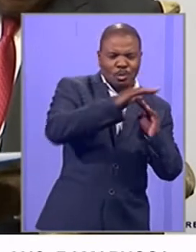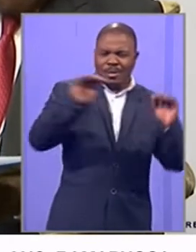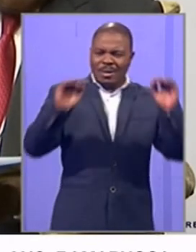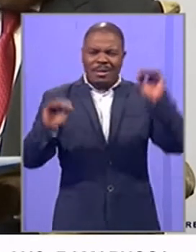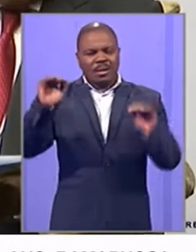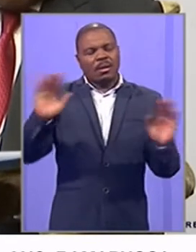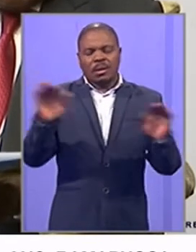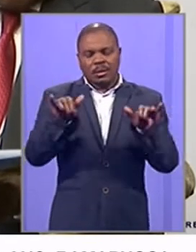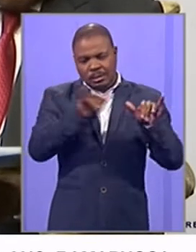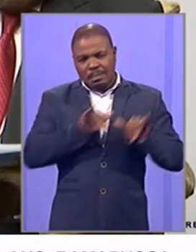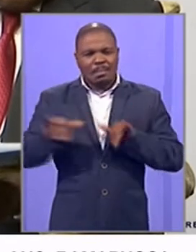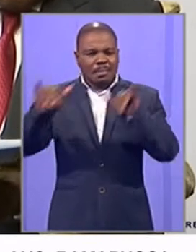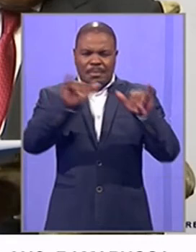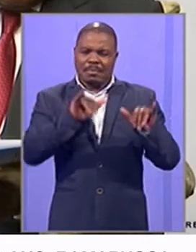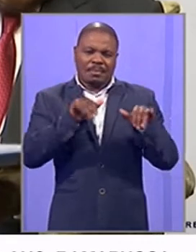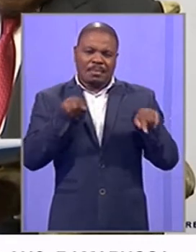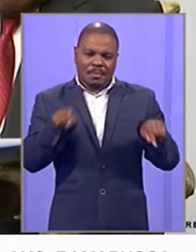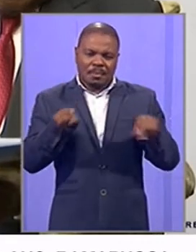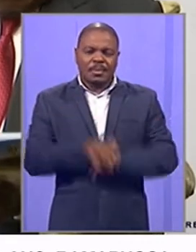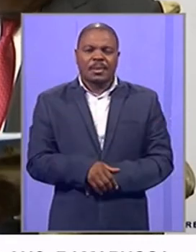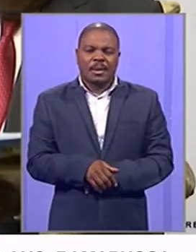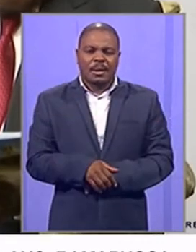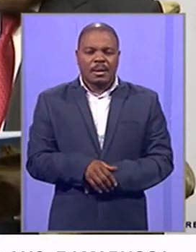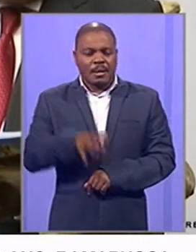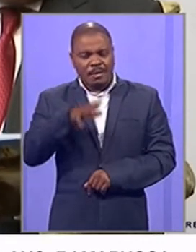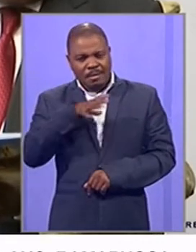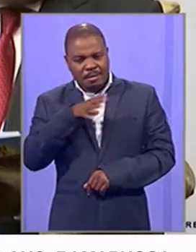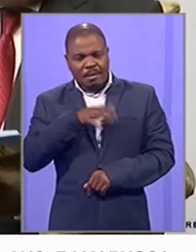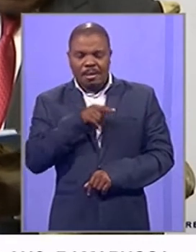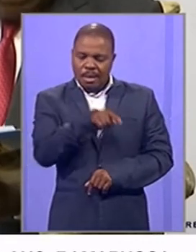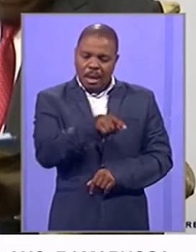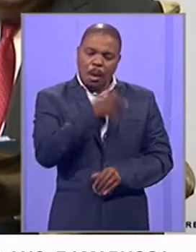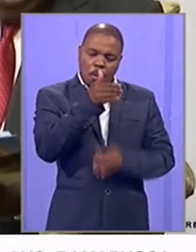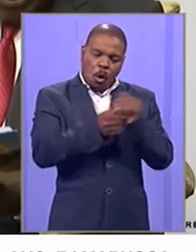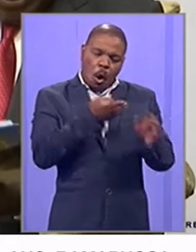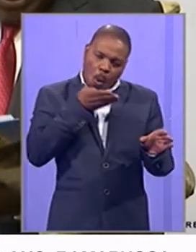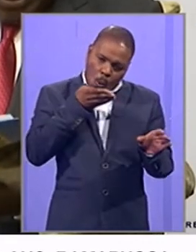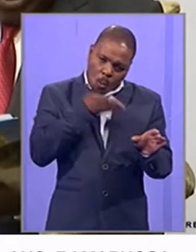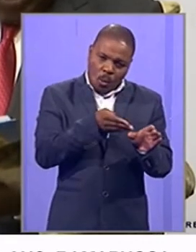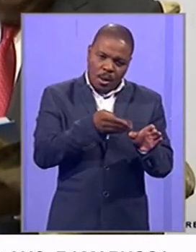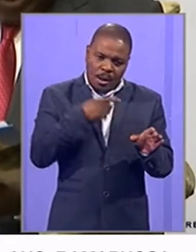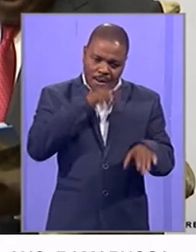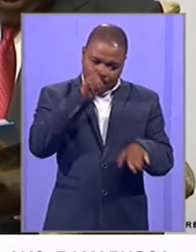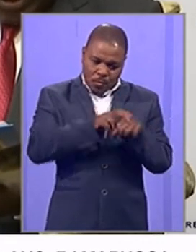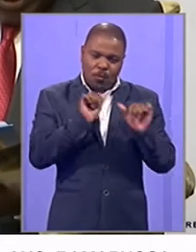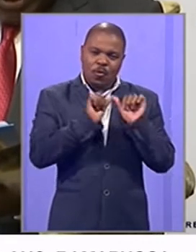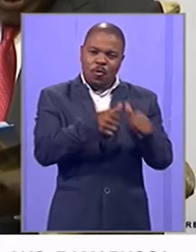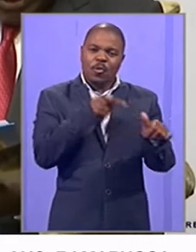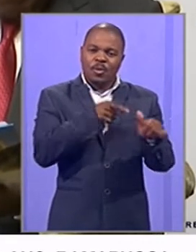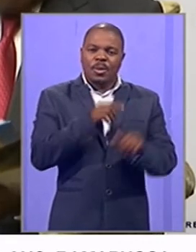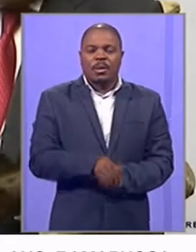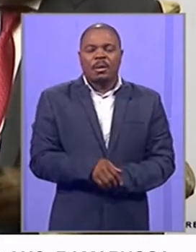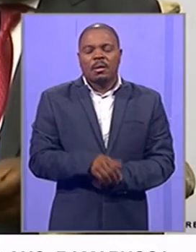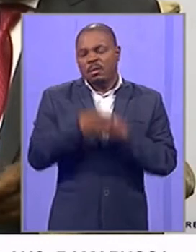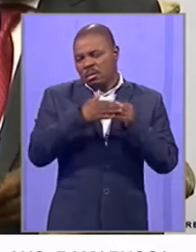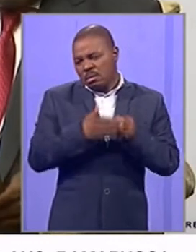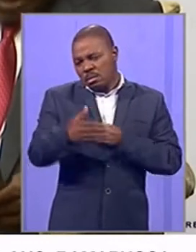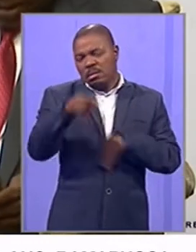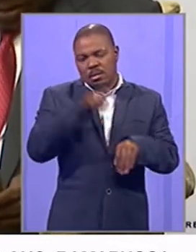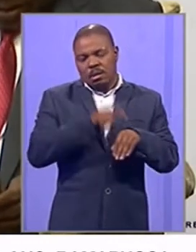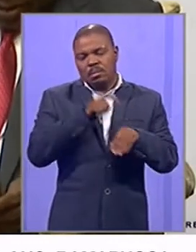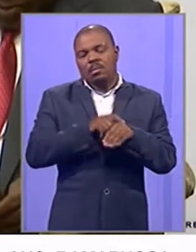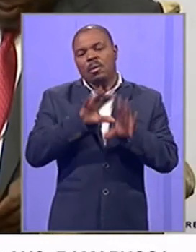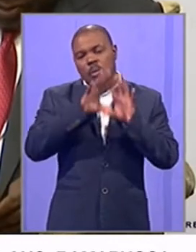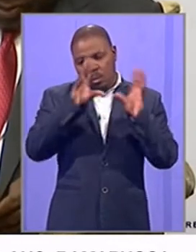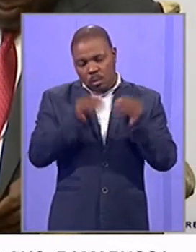other. It is just that there is a formalized process that I need to follow, and in time all